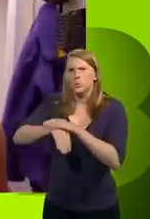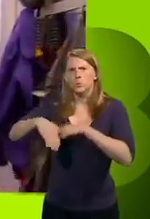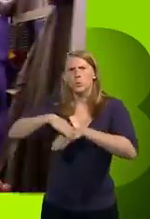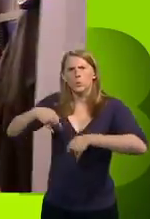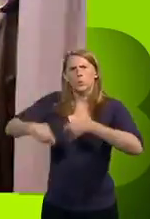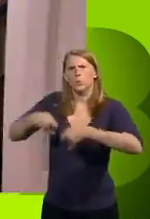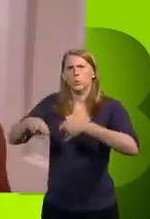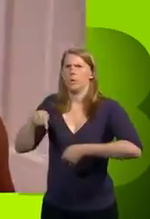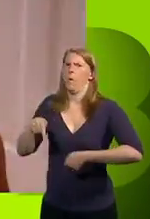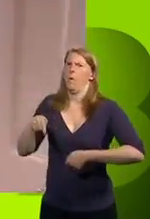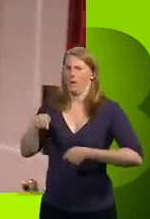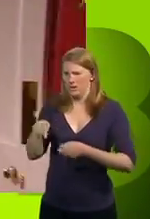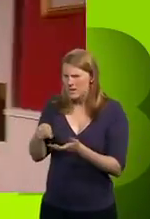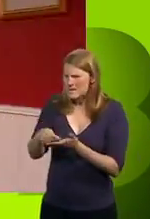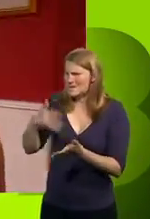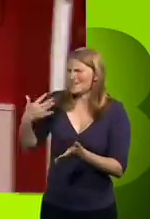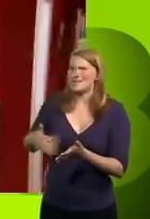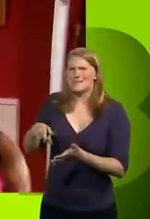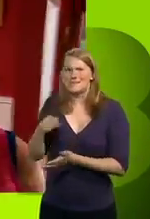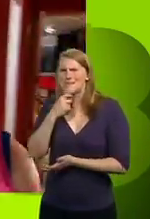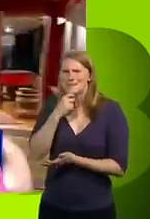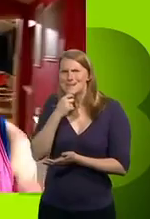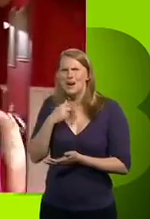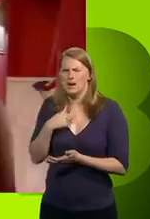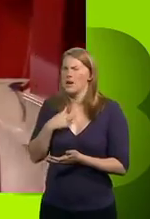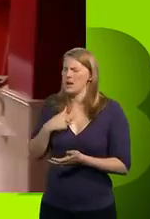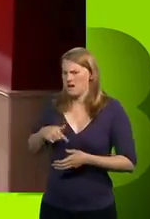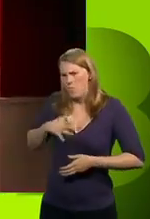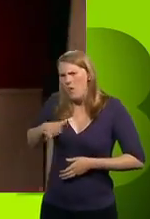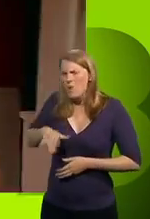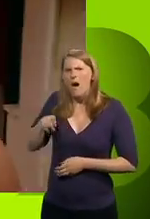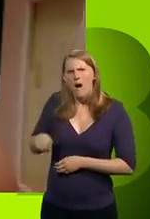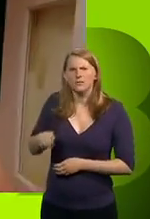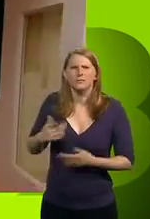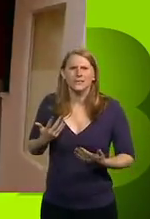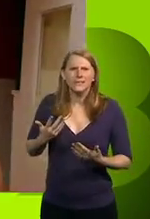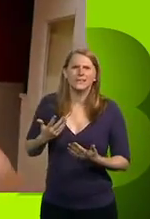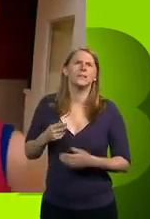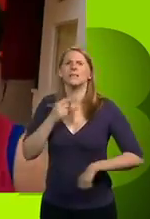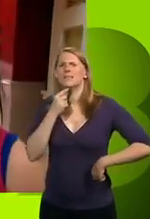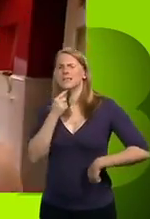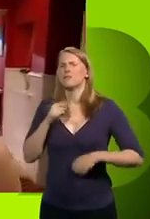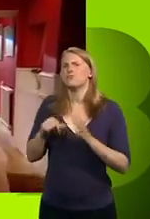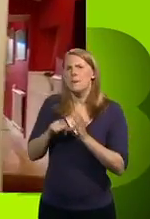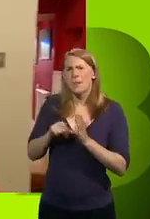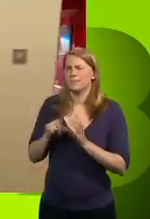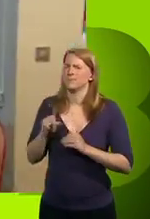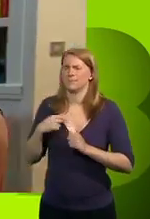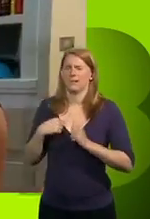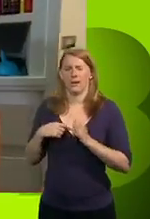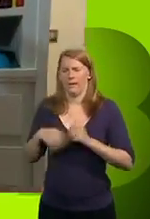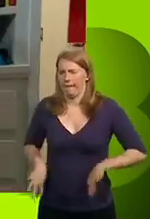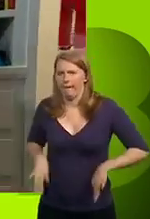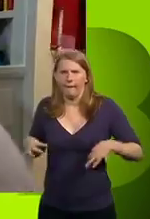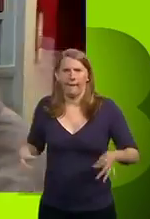range, but I have to have them. My toes demand it. There's just a teeny tiny problem. I'm broke.